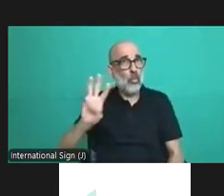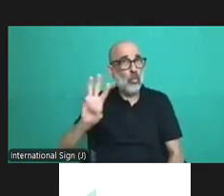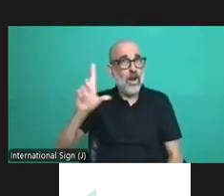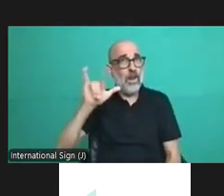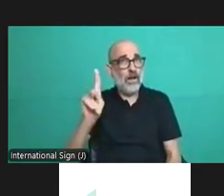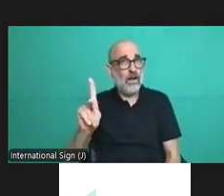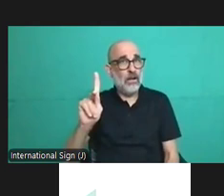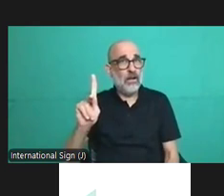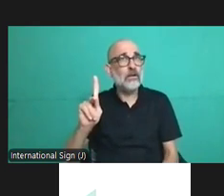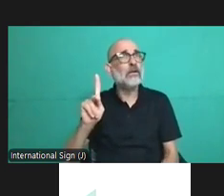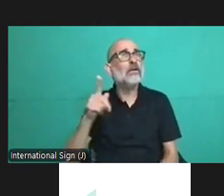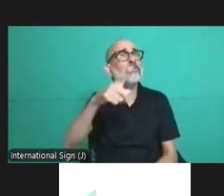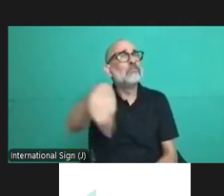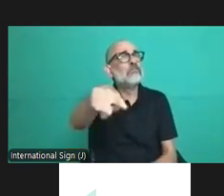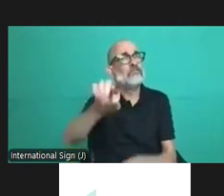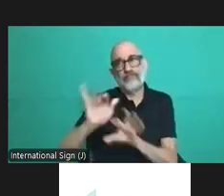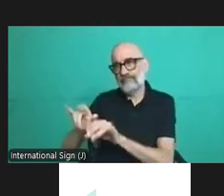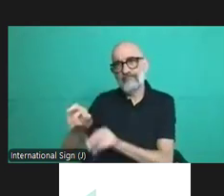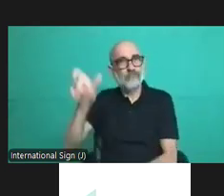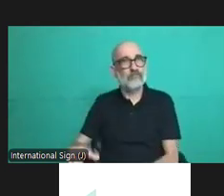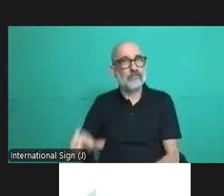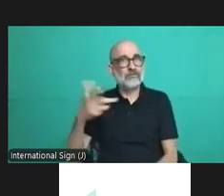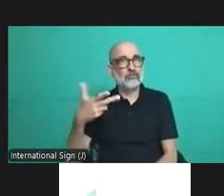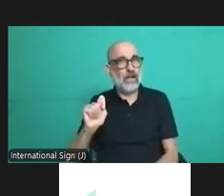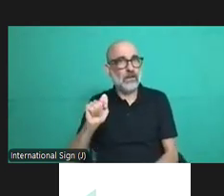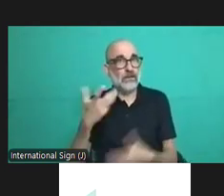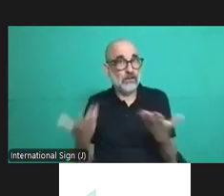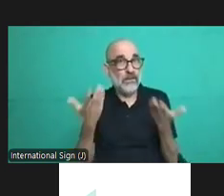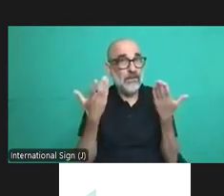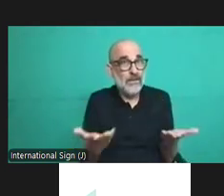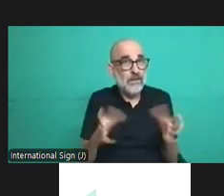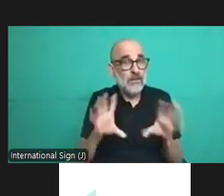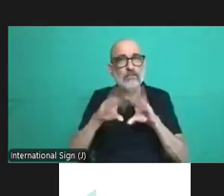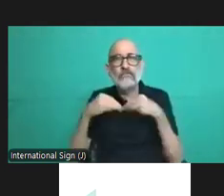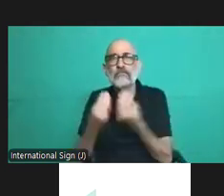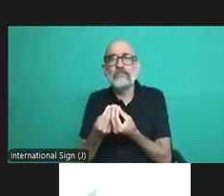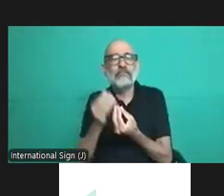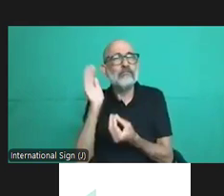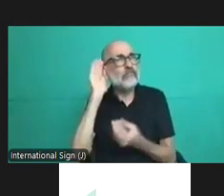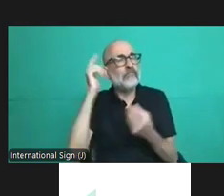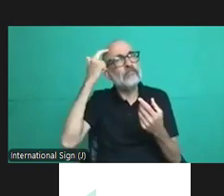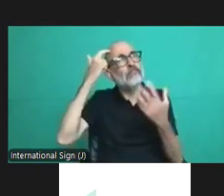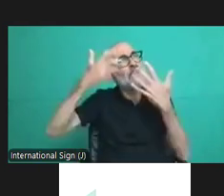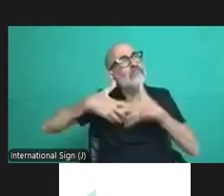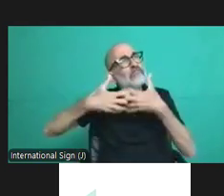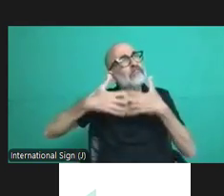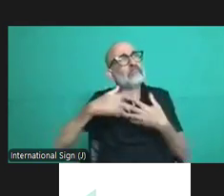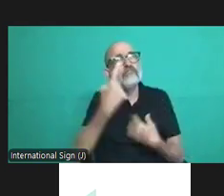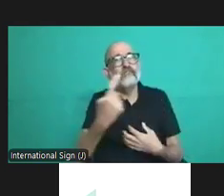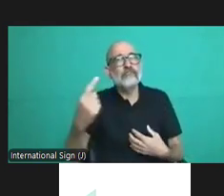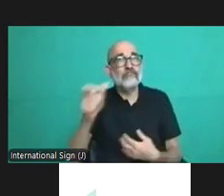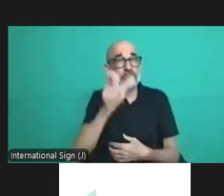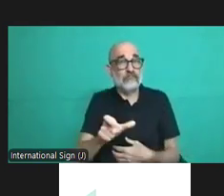Bascolo, Unit Chief of the Primary Healthcare and Integrated Service Delivery Unit, Bajo WHO Headquarters. So the floor is